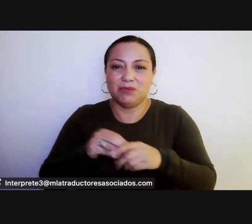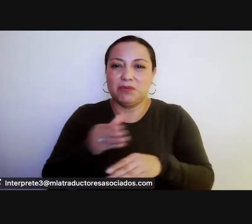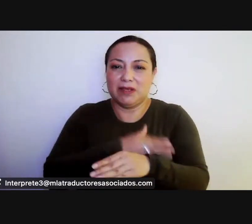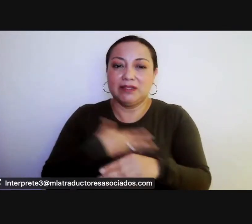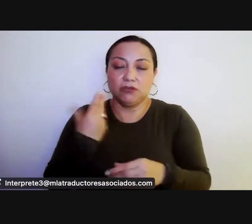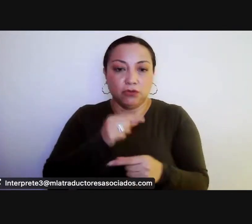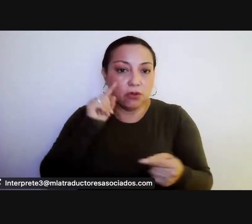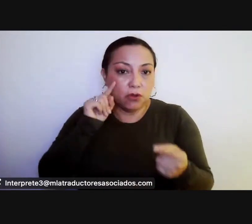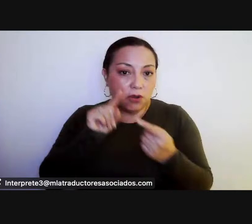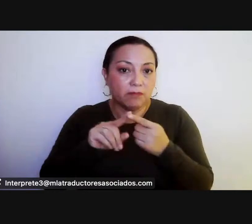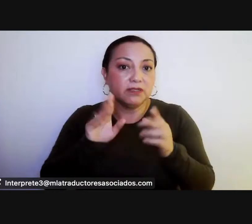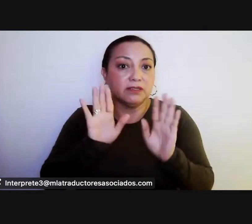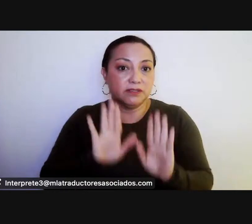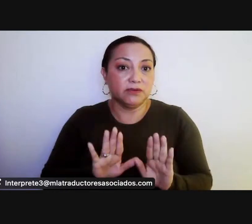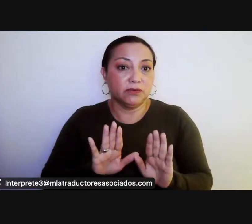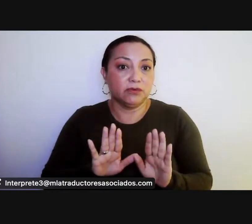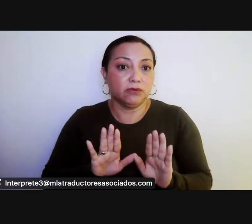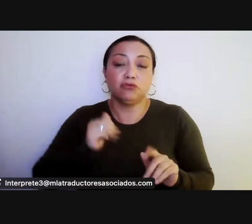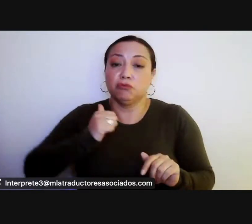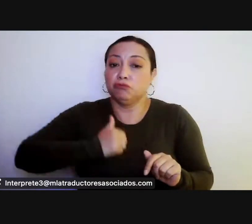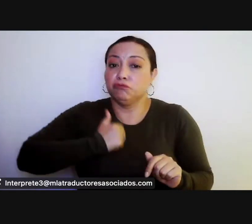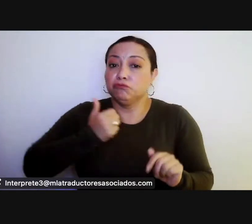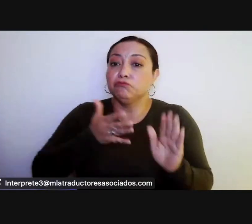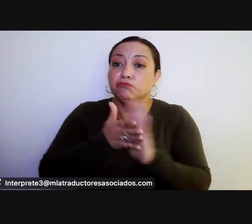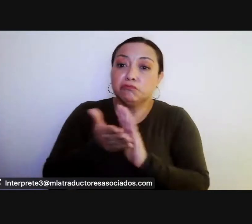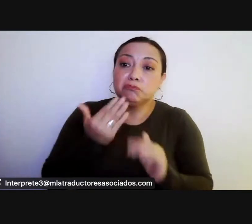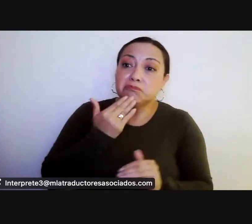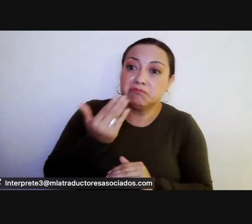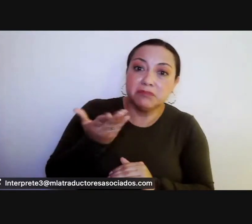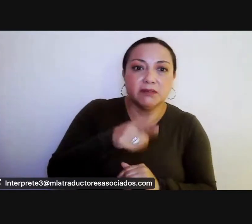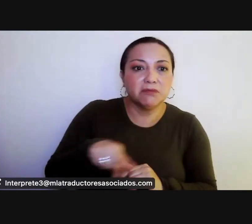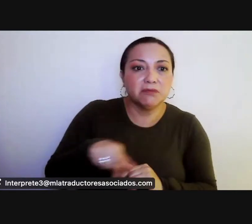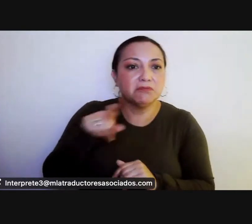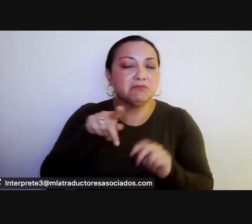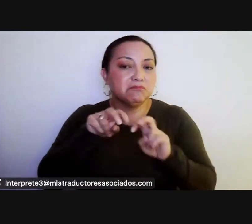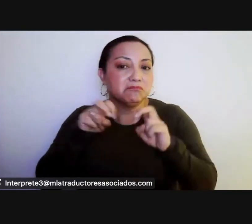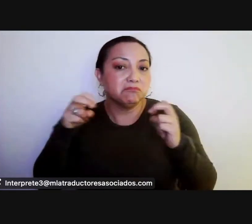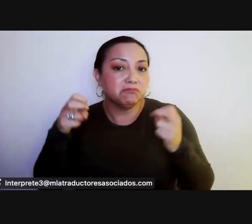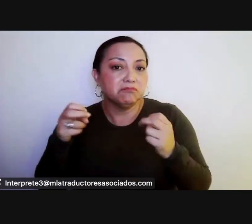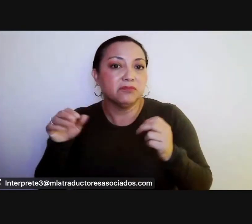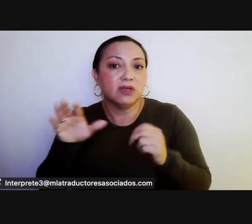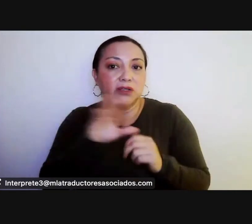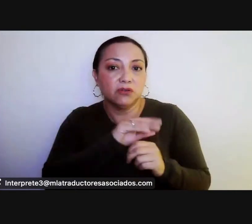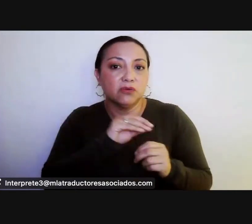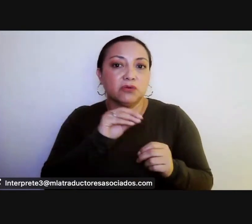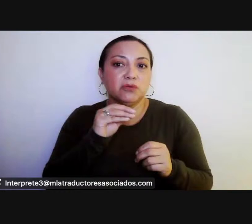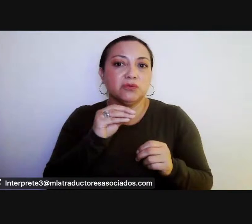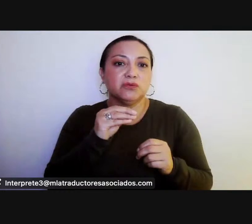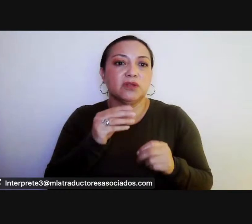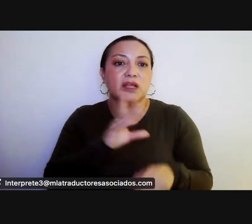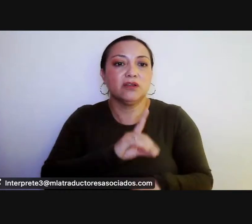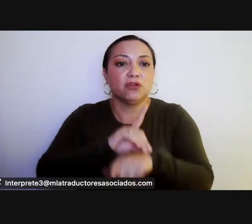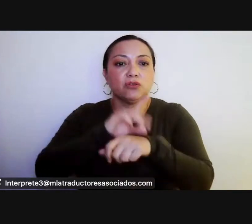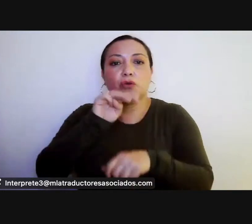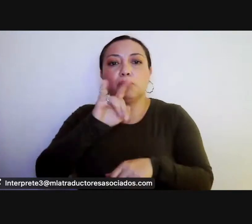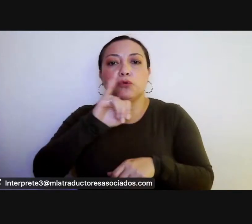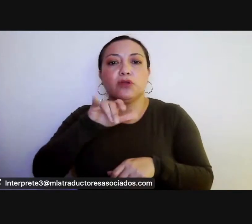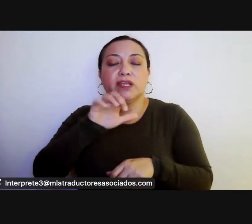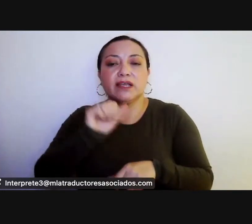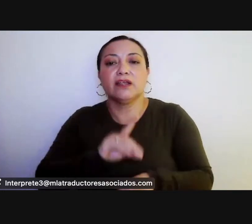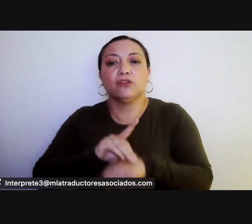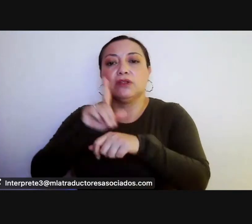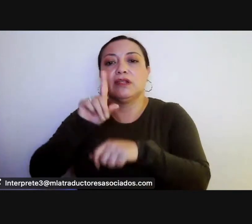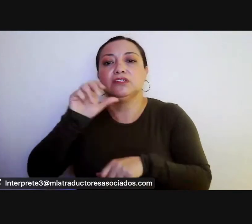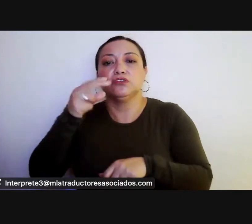And I would like to ask our panelists, maybe Dr.